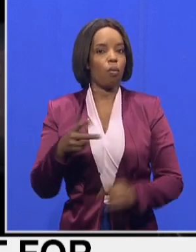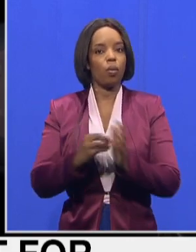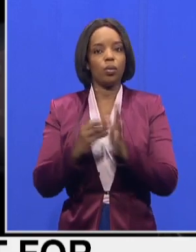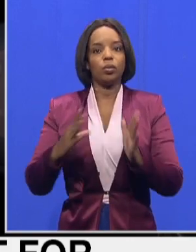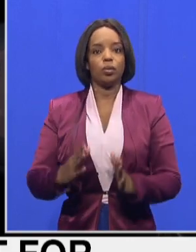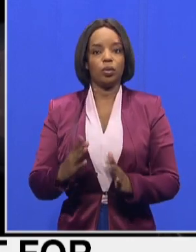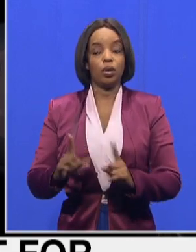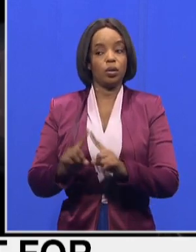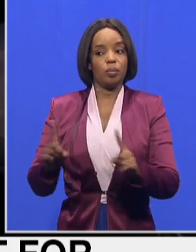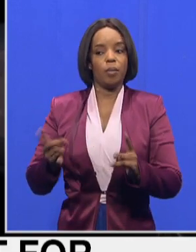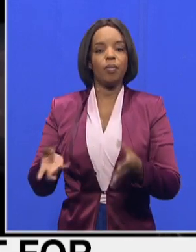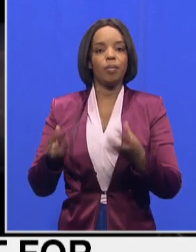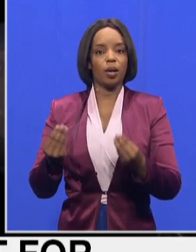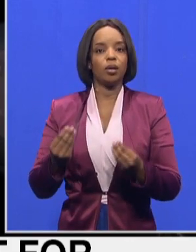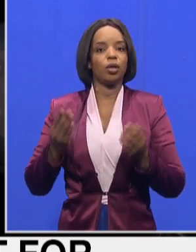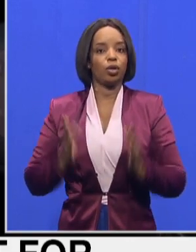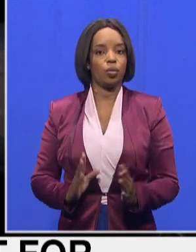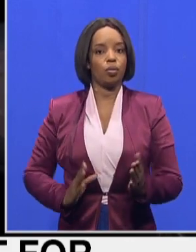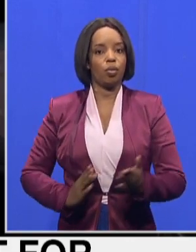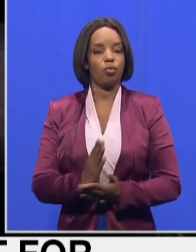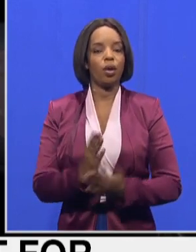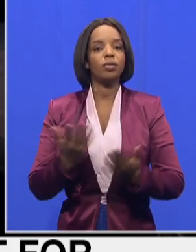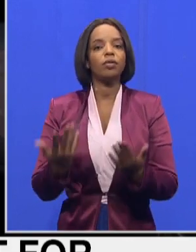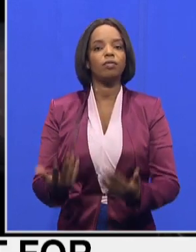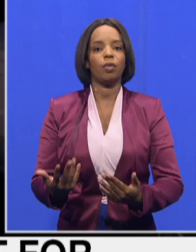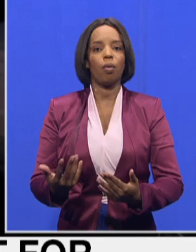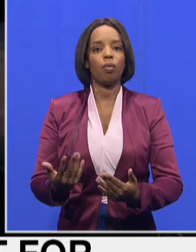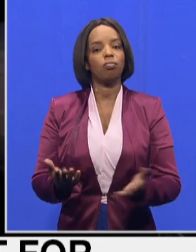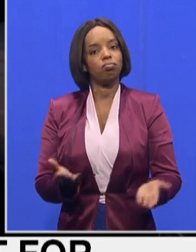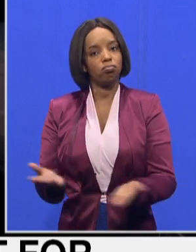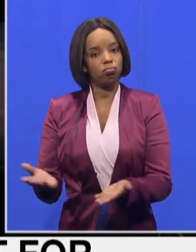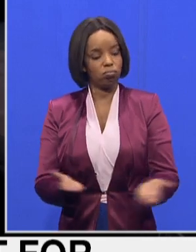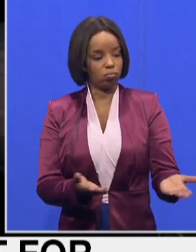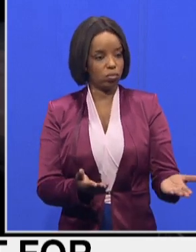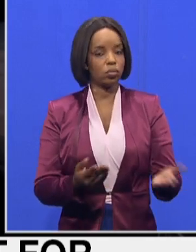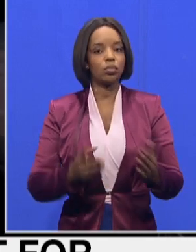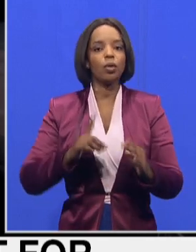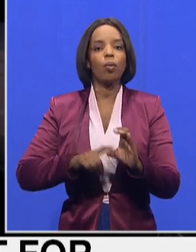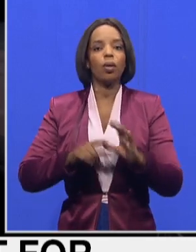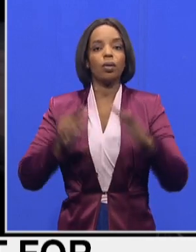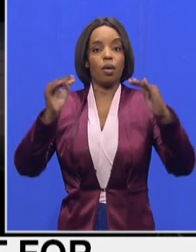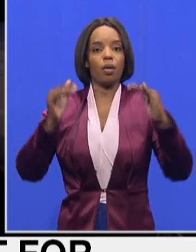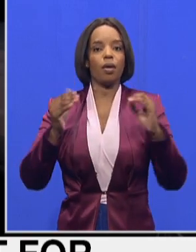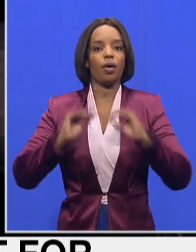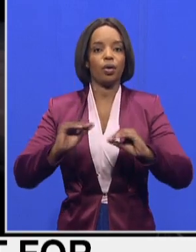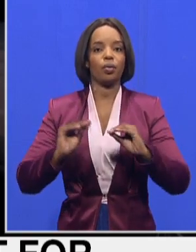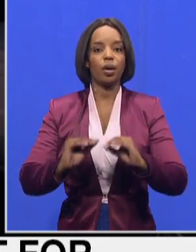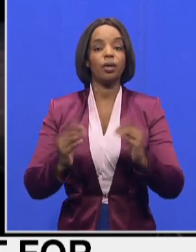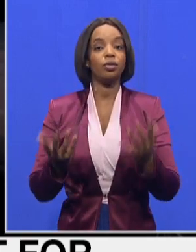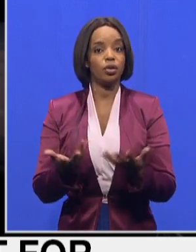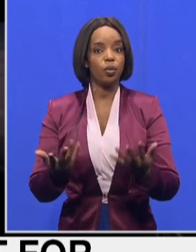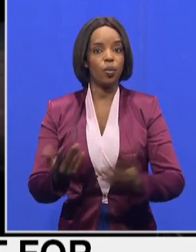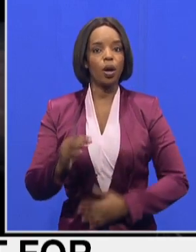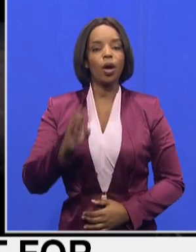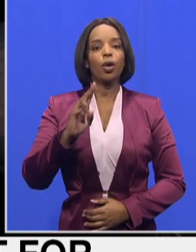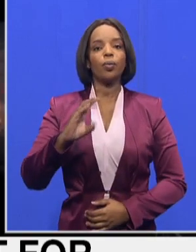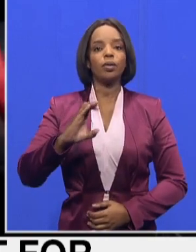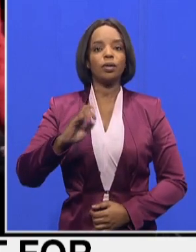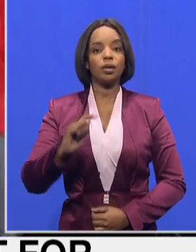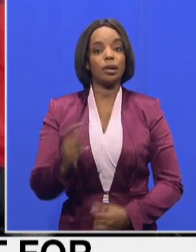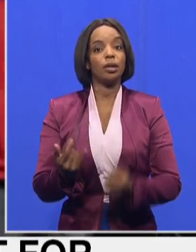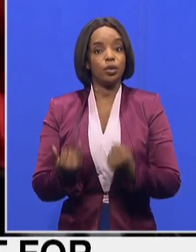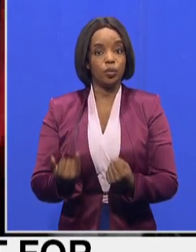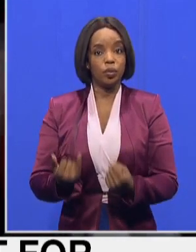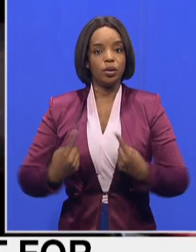particular human right to be afforded a quality, a higher education at UCT. So today we will be